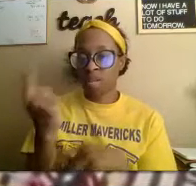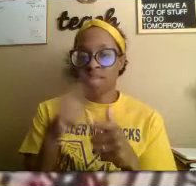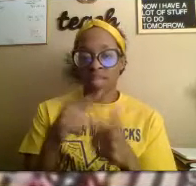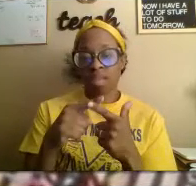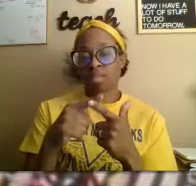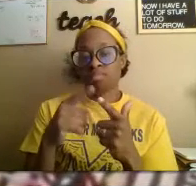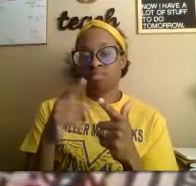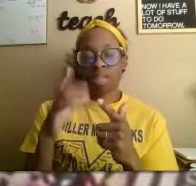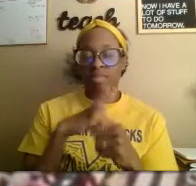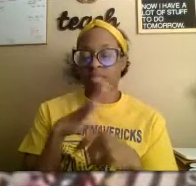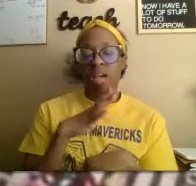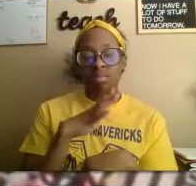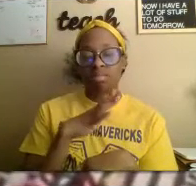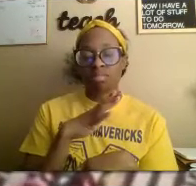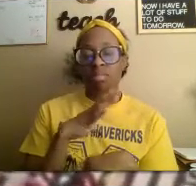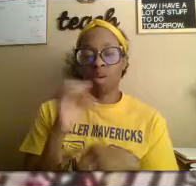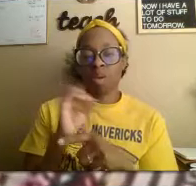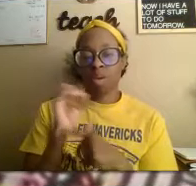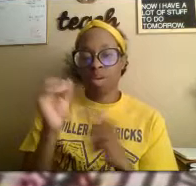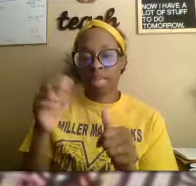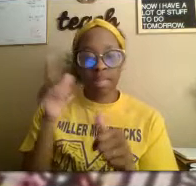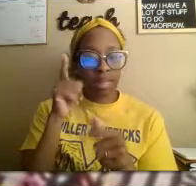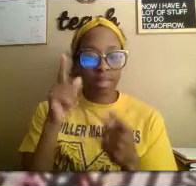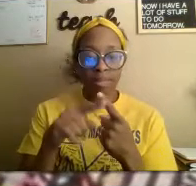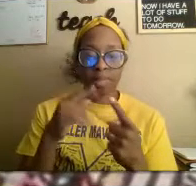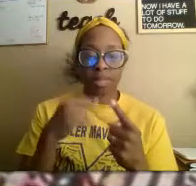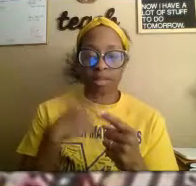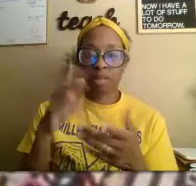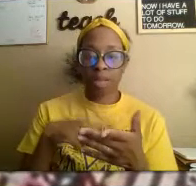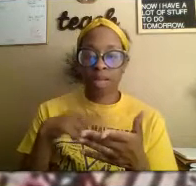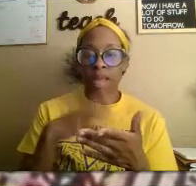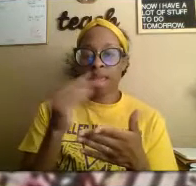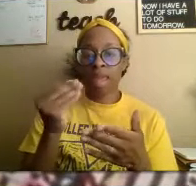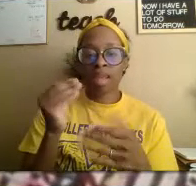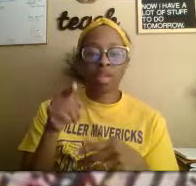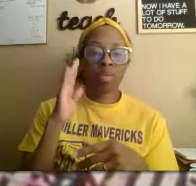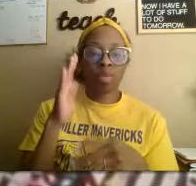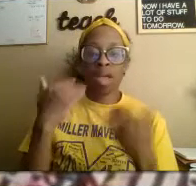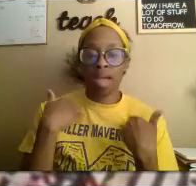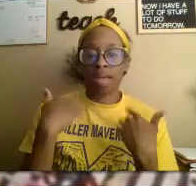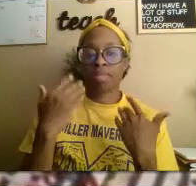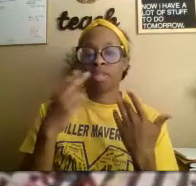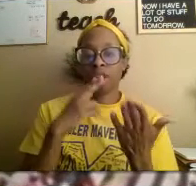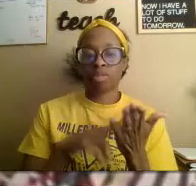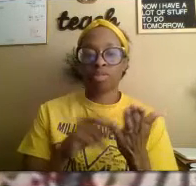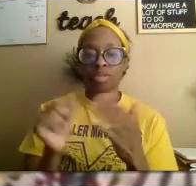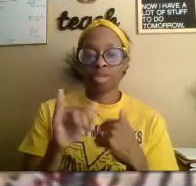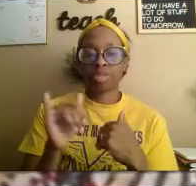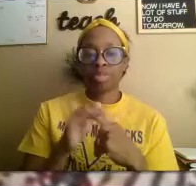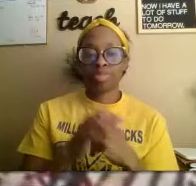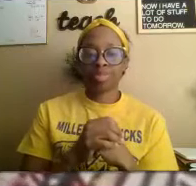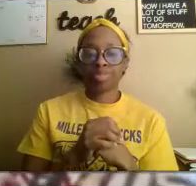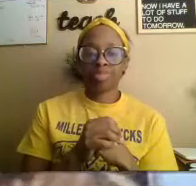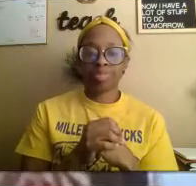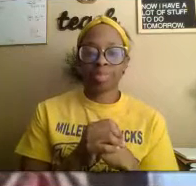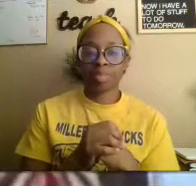you have the option to listen to me read, and also you will have my notes under today's date to read, and you can even take